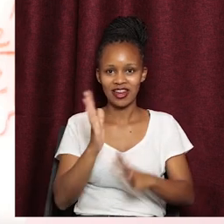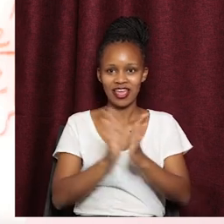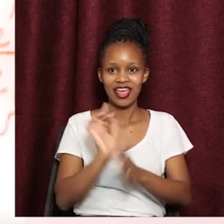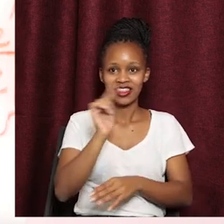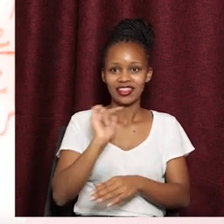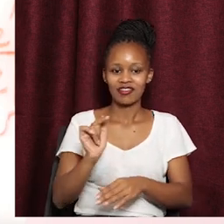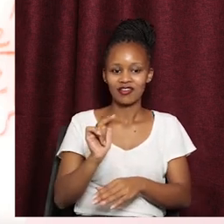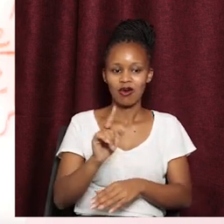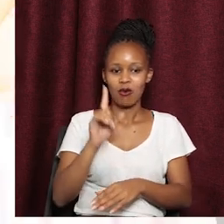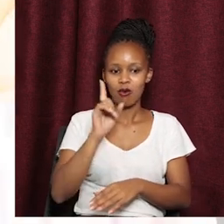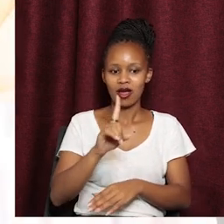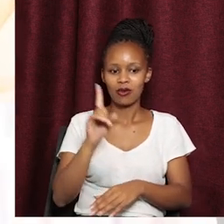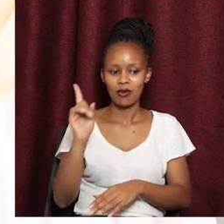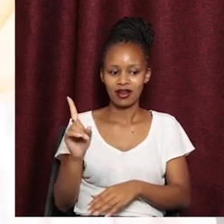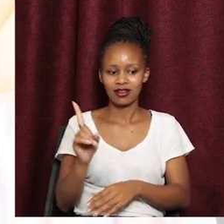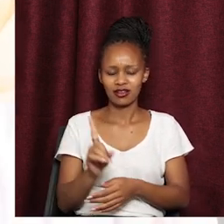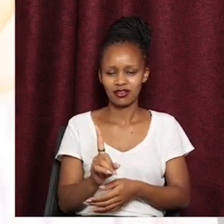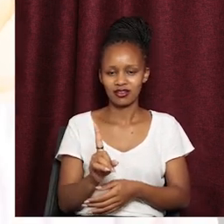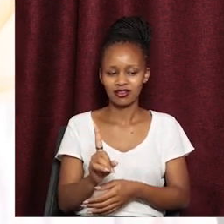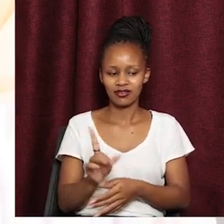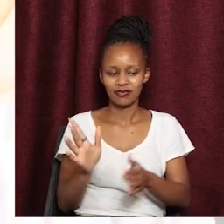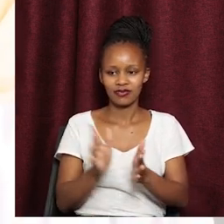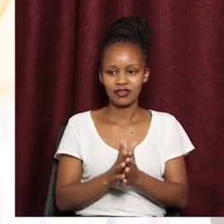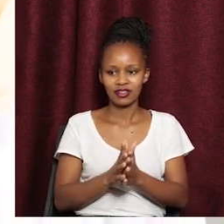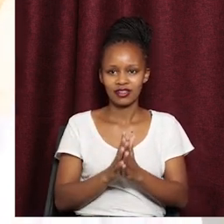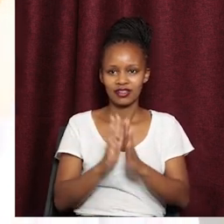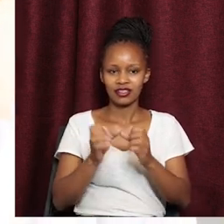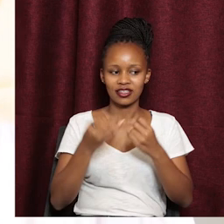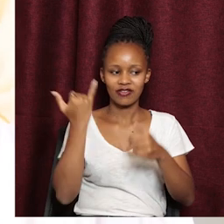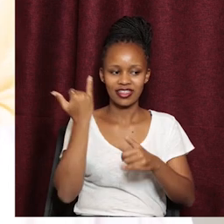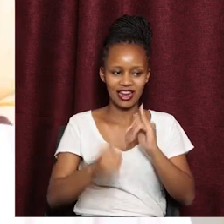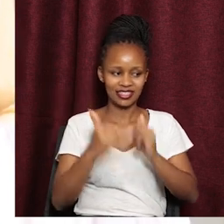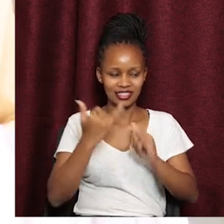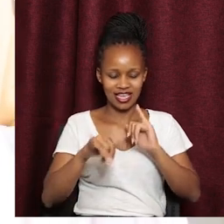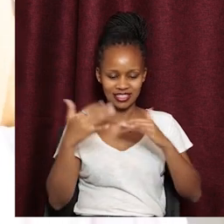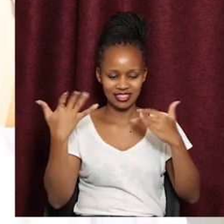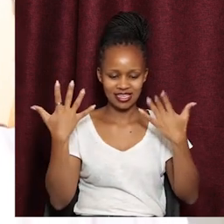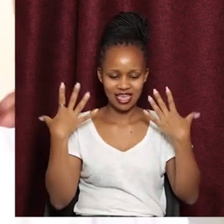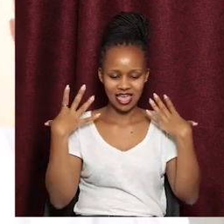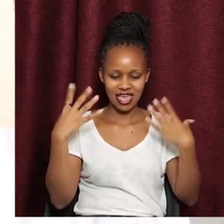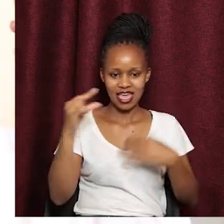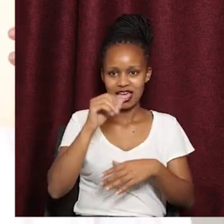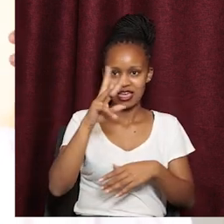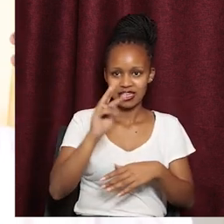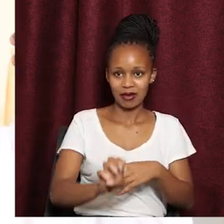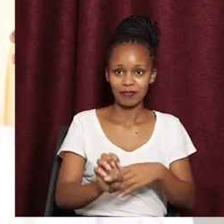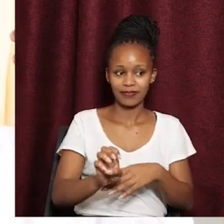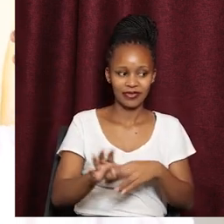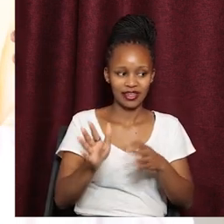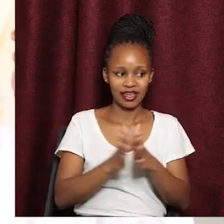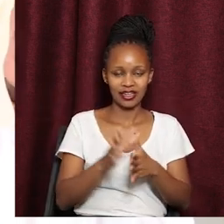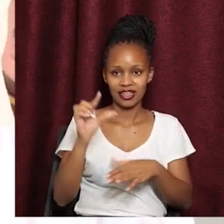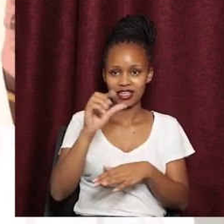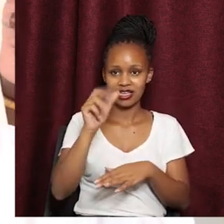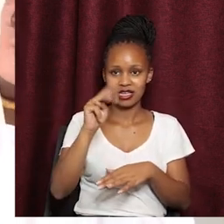1-1. And given that it was final, the game could not have